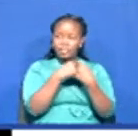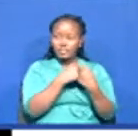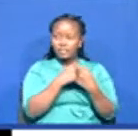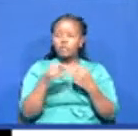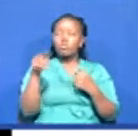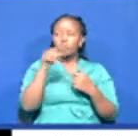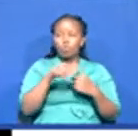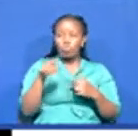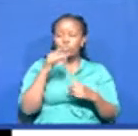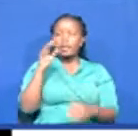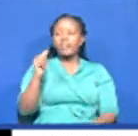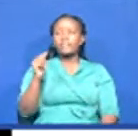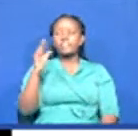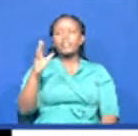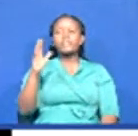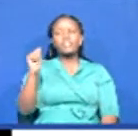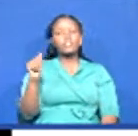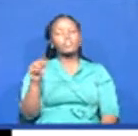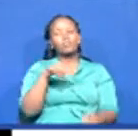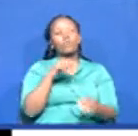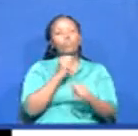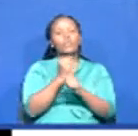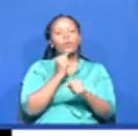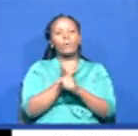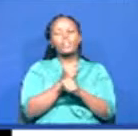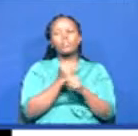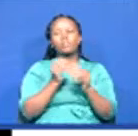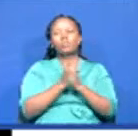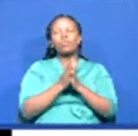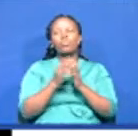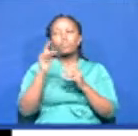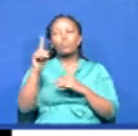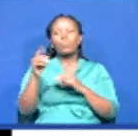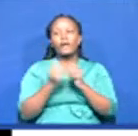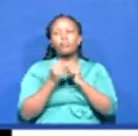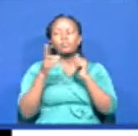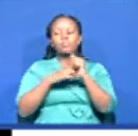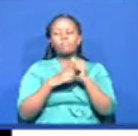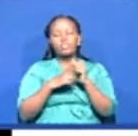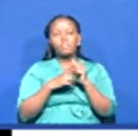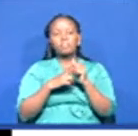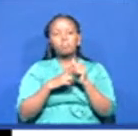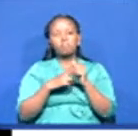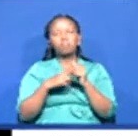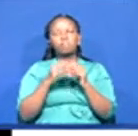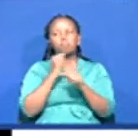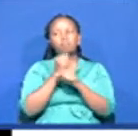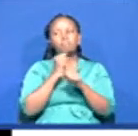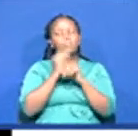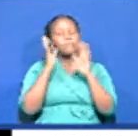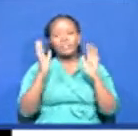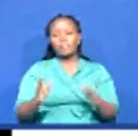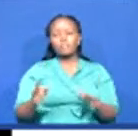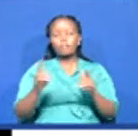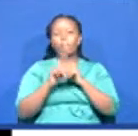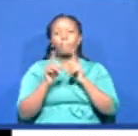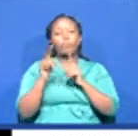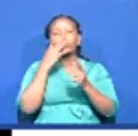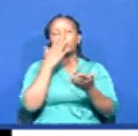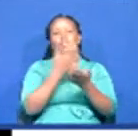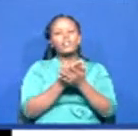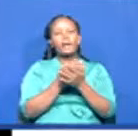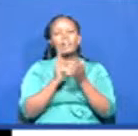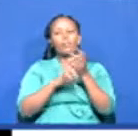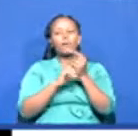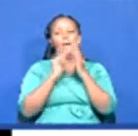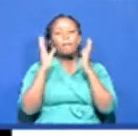suboptimal level with 117 staff against 260. And that's why we thank you, our partners, for really coming to join us